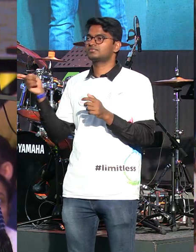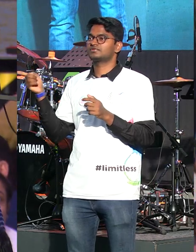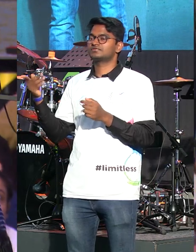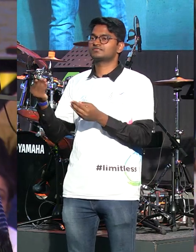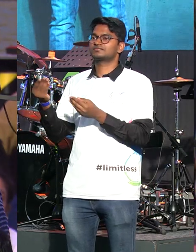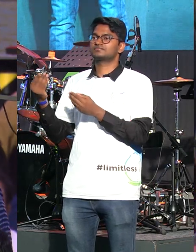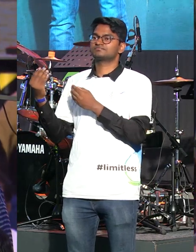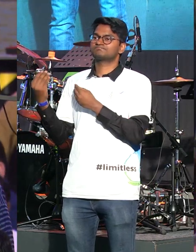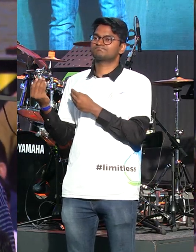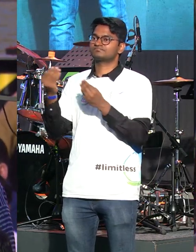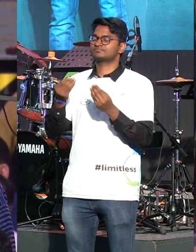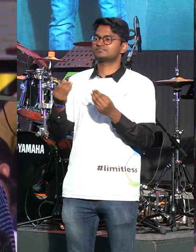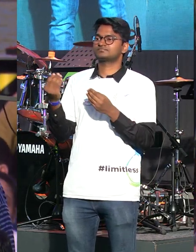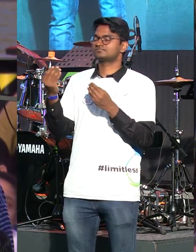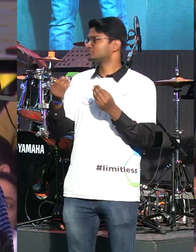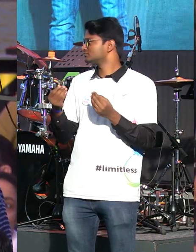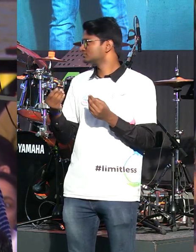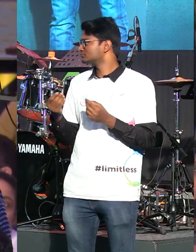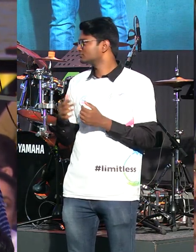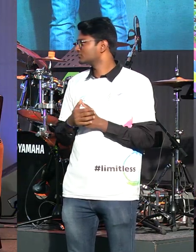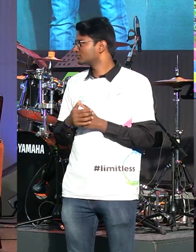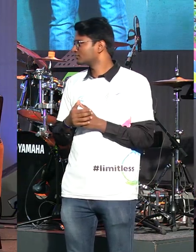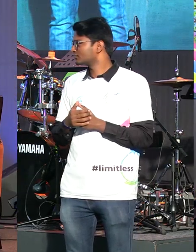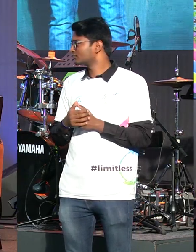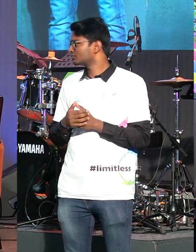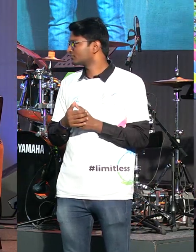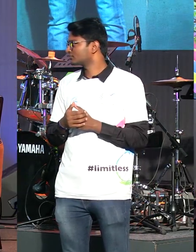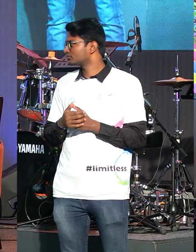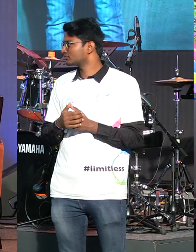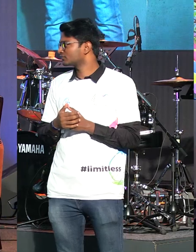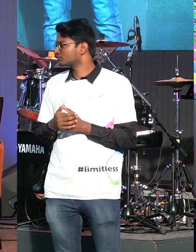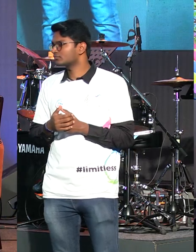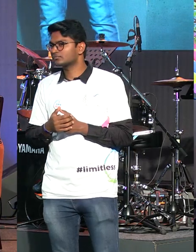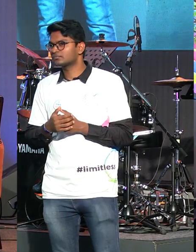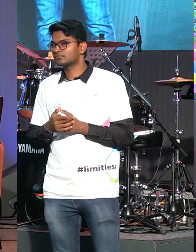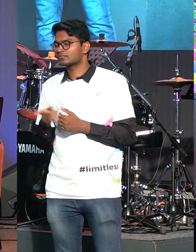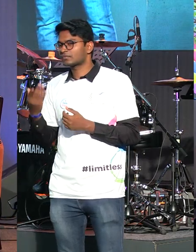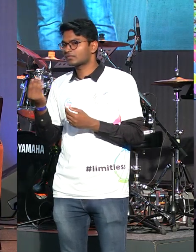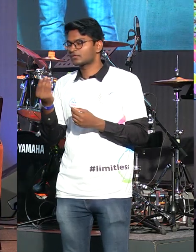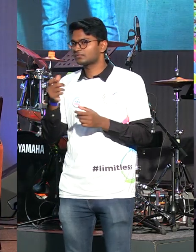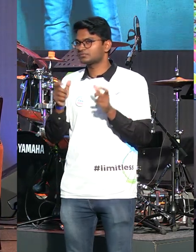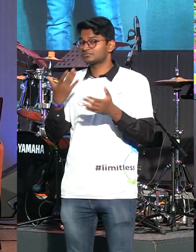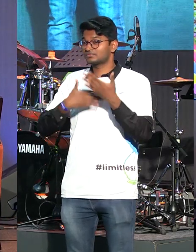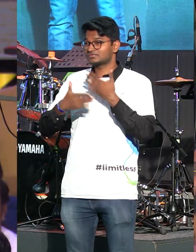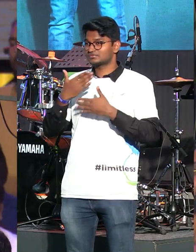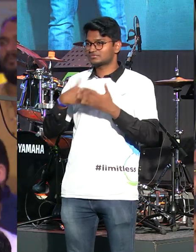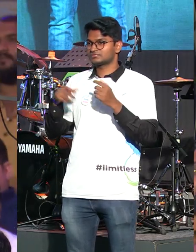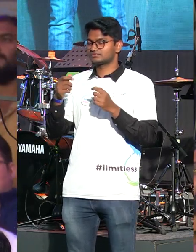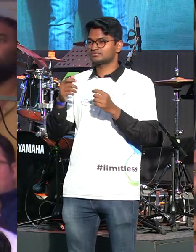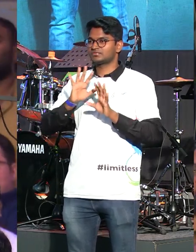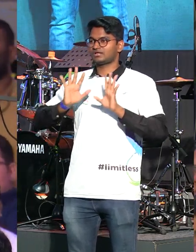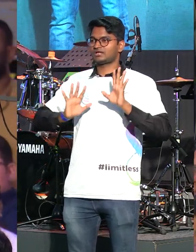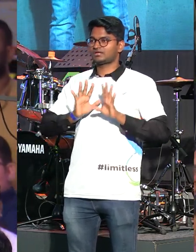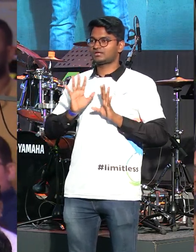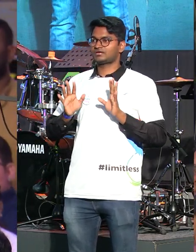Yeah. Nandita, as a director... Who have played the characters of... disabled characters. Disabled in movies, characters. Yeah. Right? So, as a